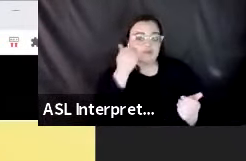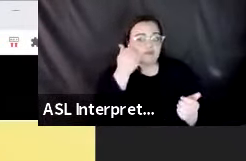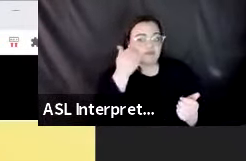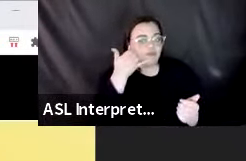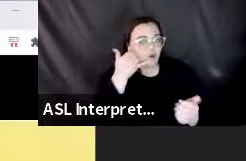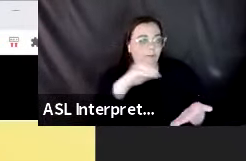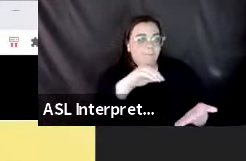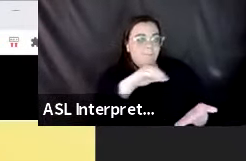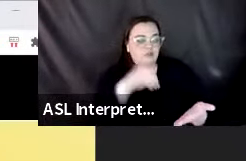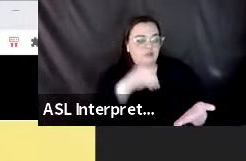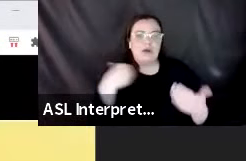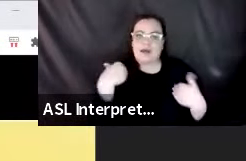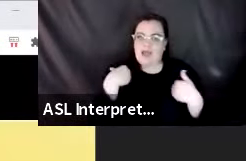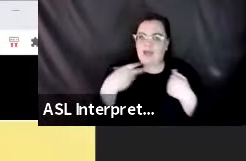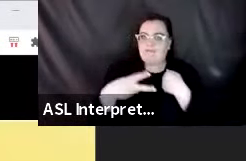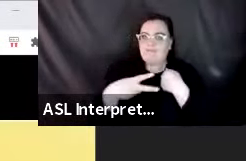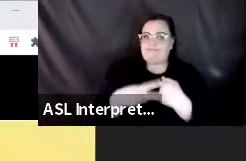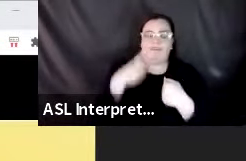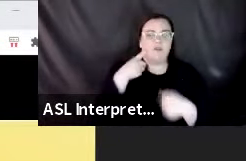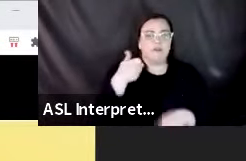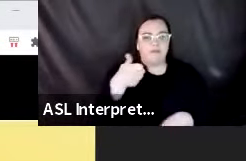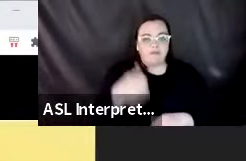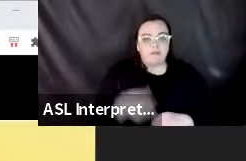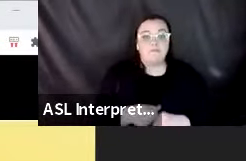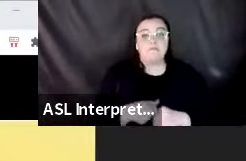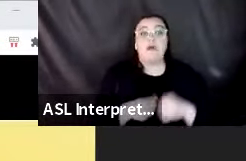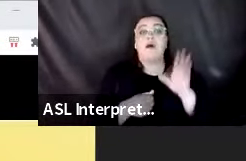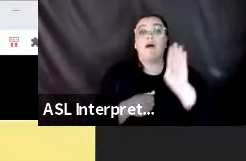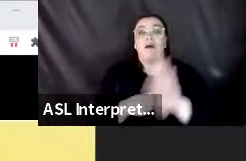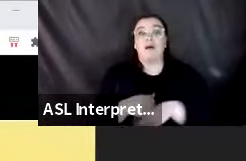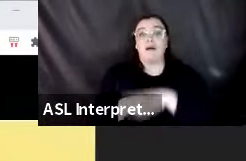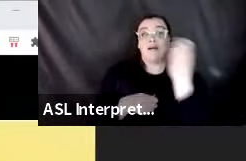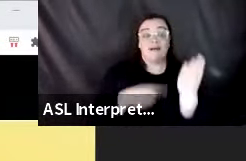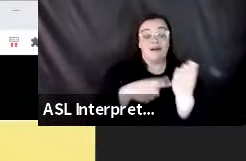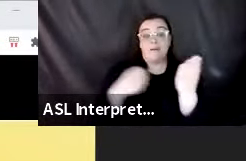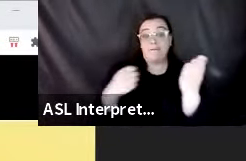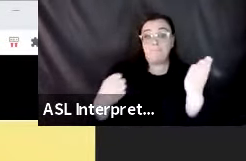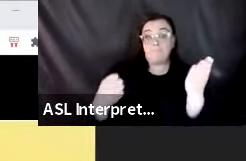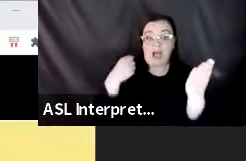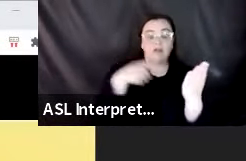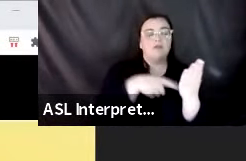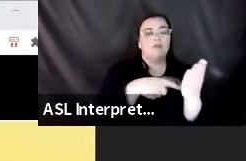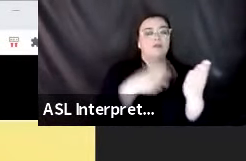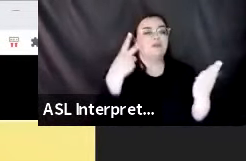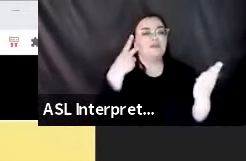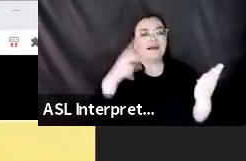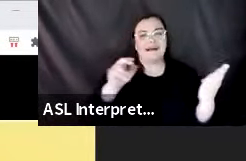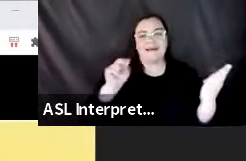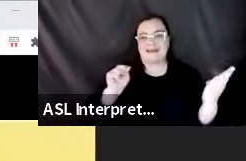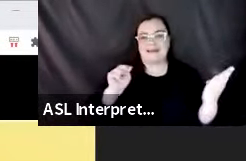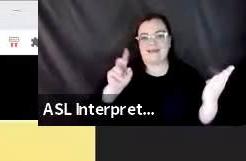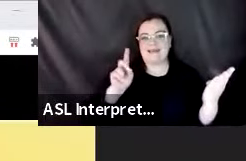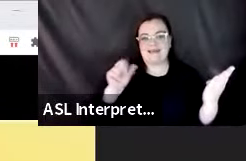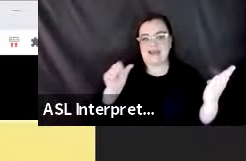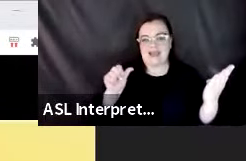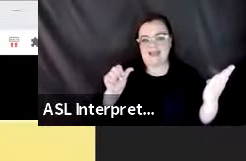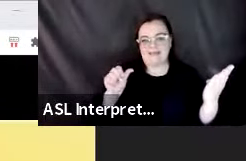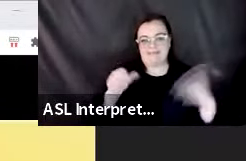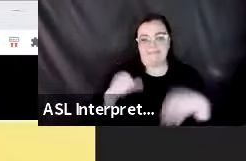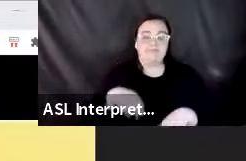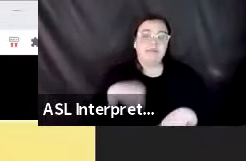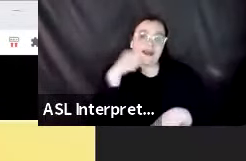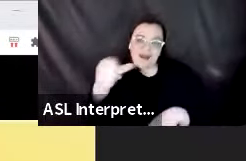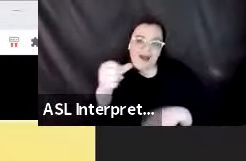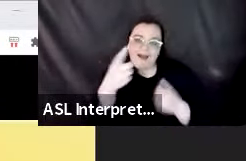record. On the back of the Exhibit A1, you'll see that there is an NDA, a non-disclosure